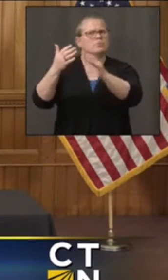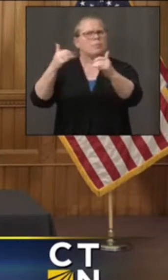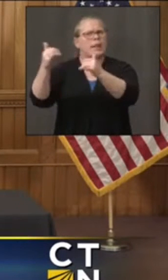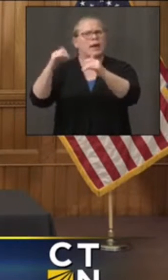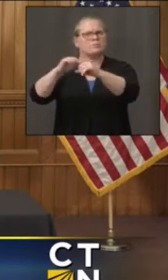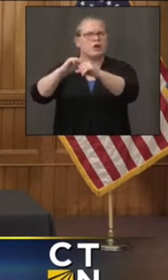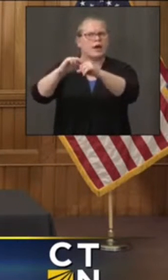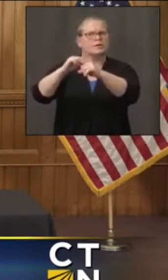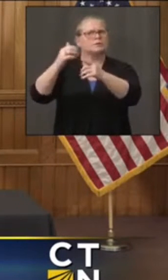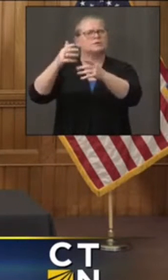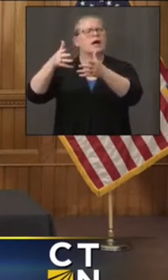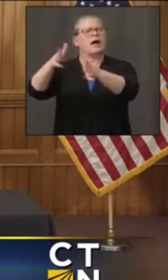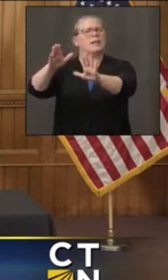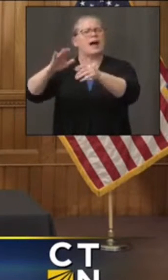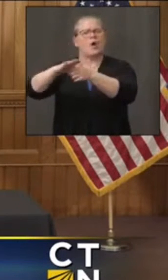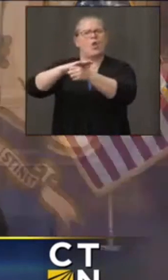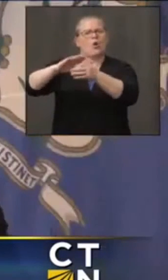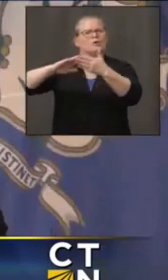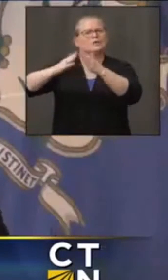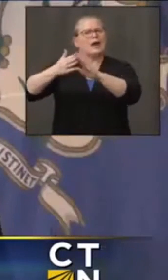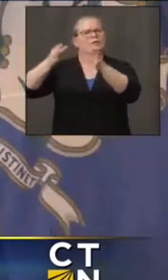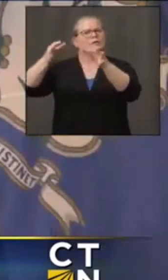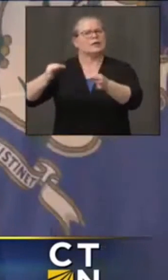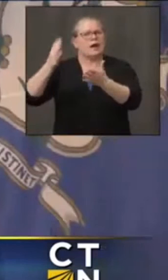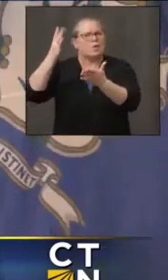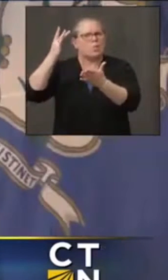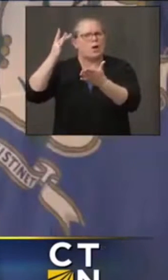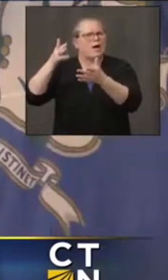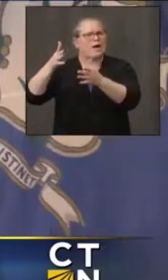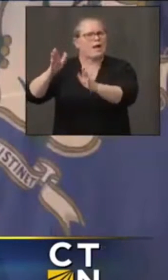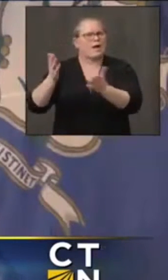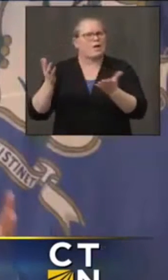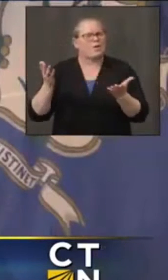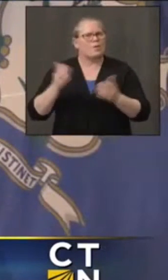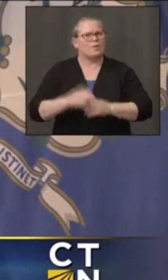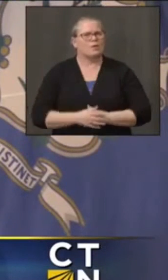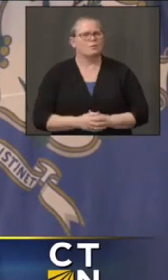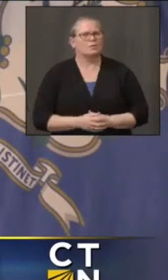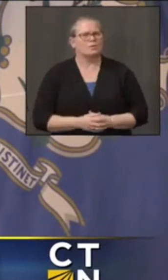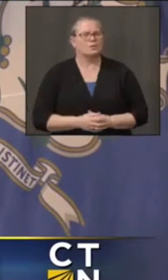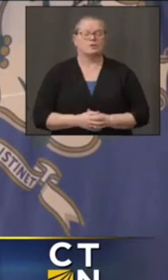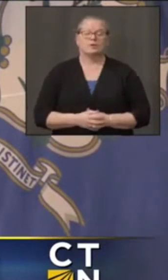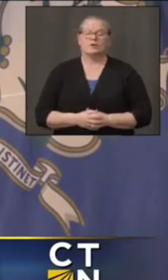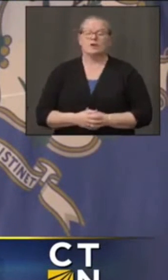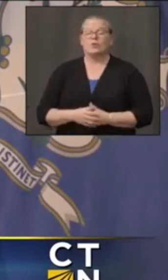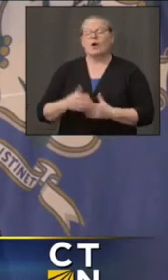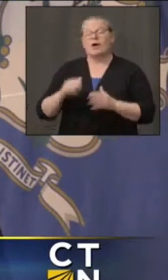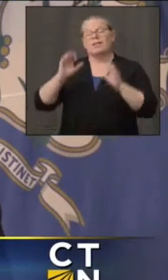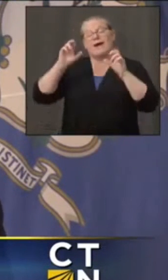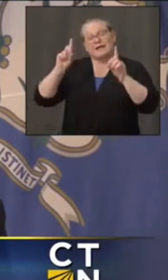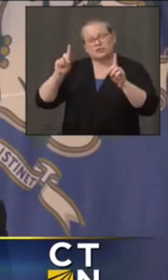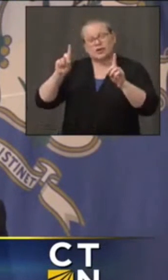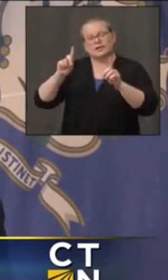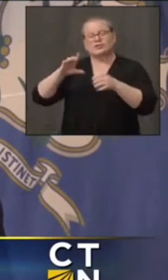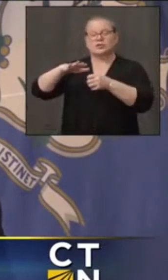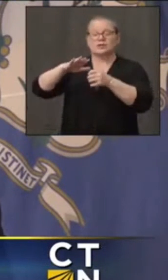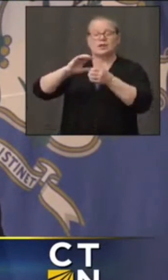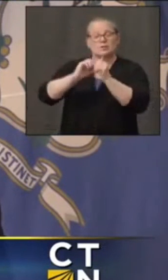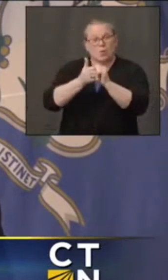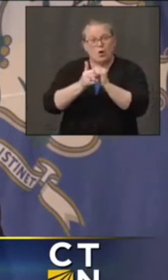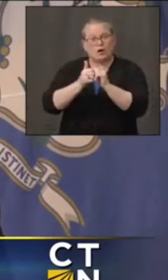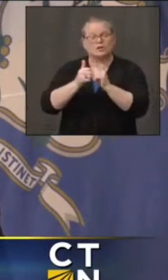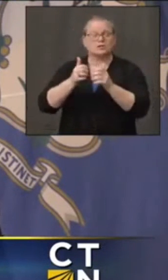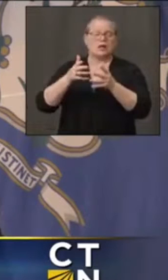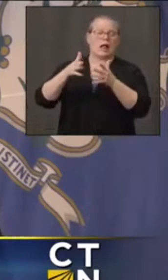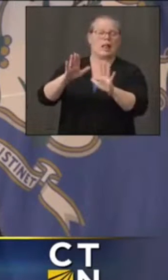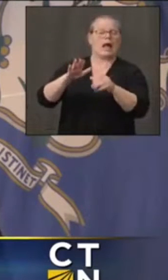leaders? I think what we're, because education and sports, we've tended to treat more locally.